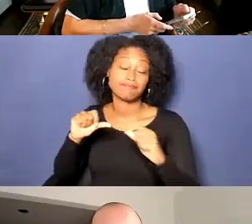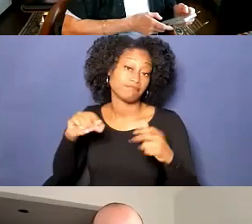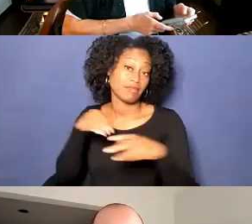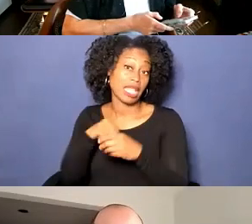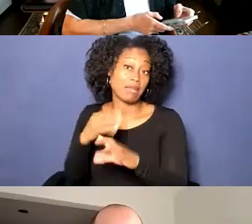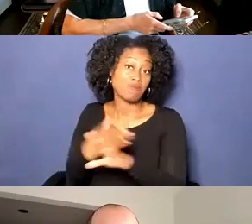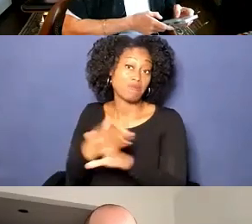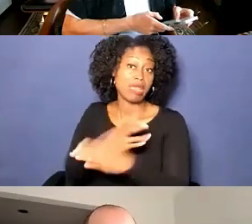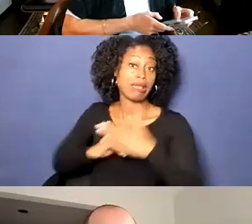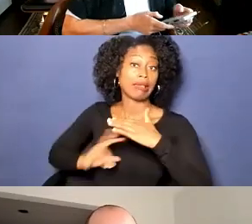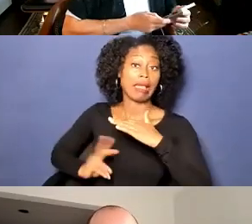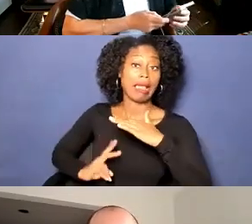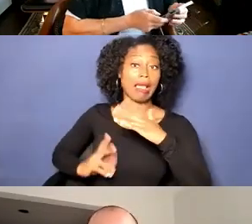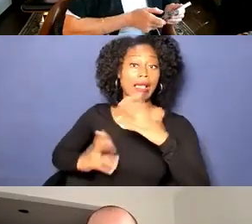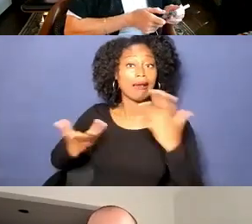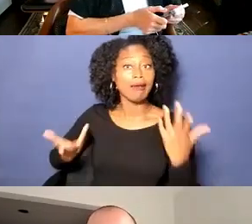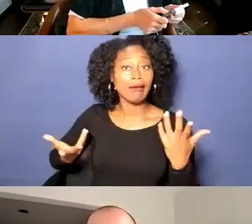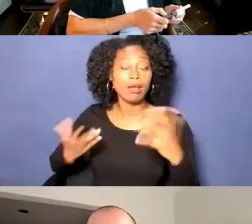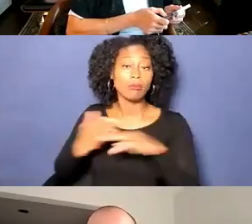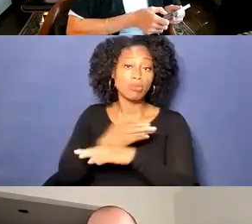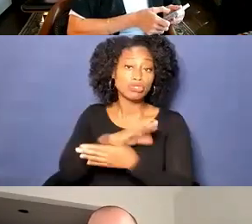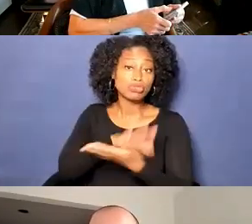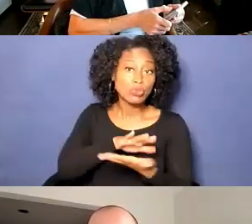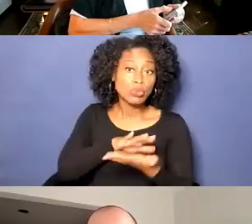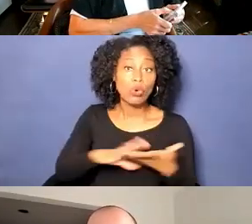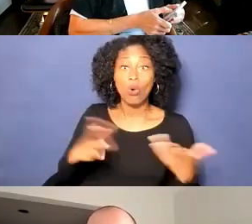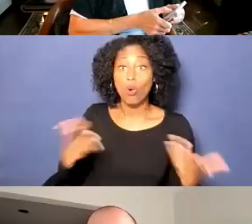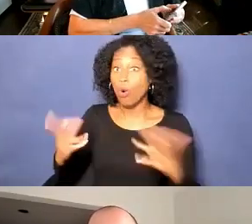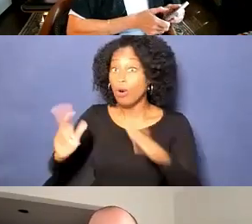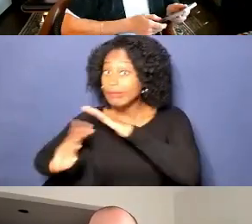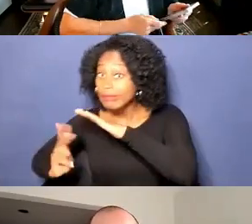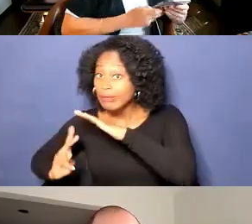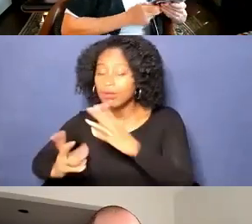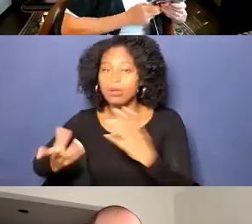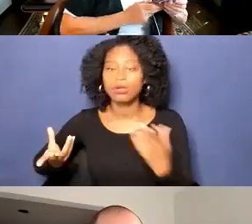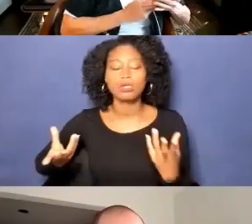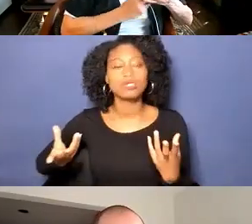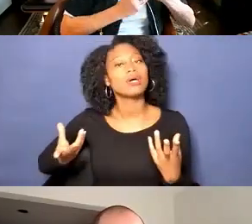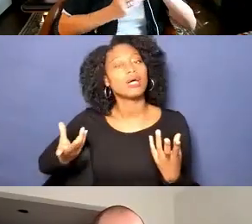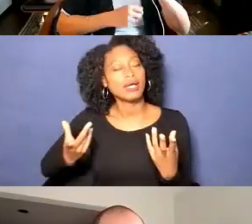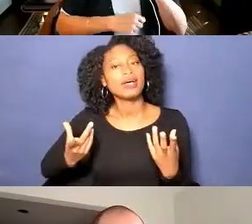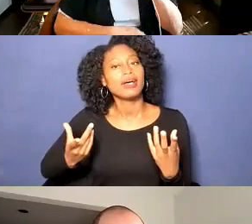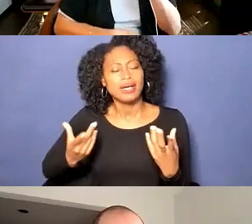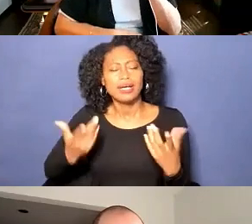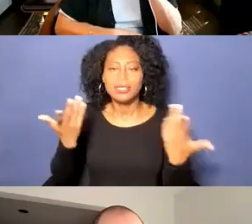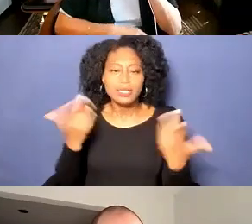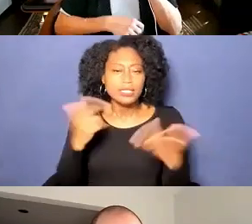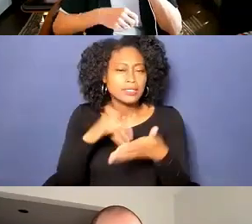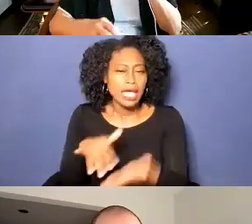preschool or kindergarten. And these could be studies about curriculum. These could be